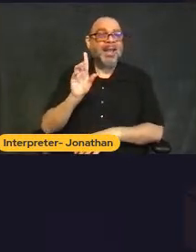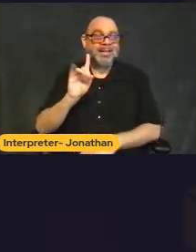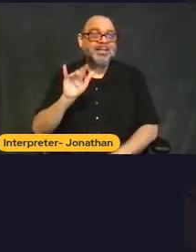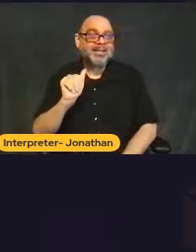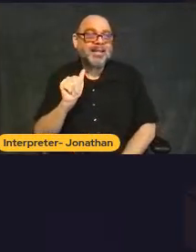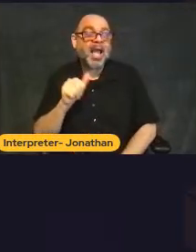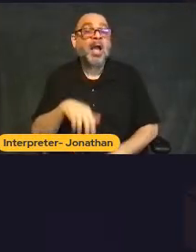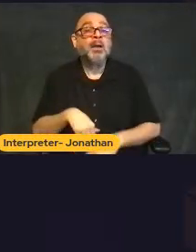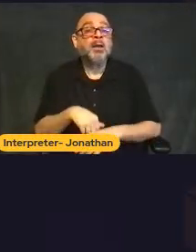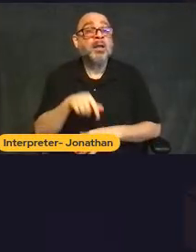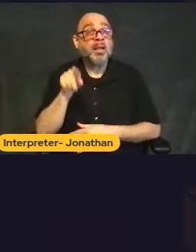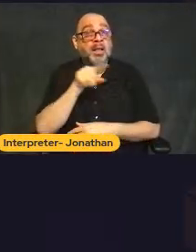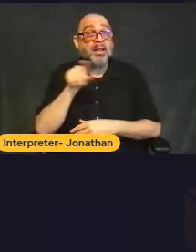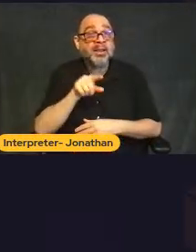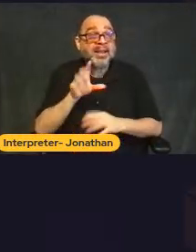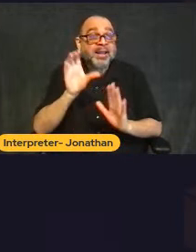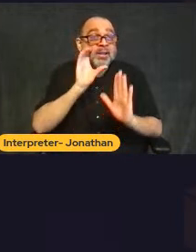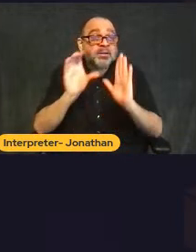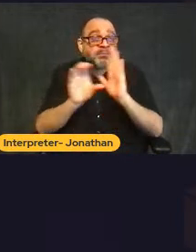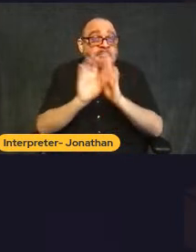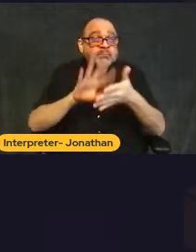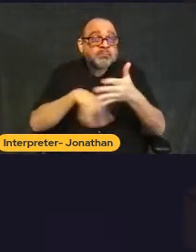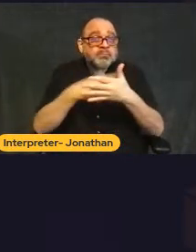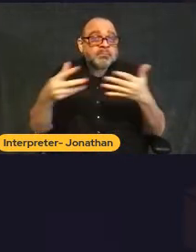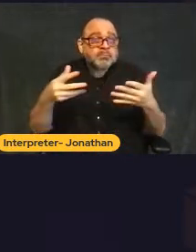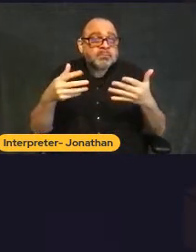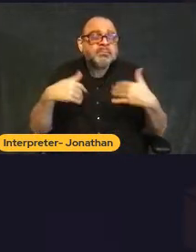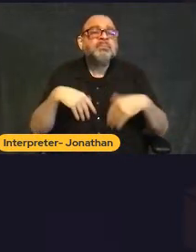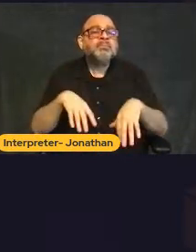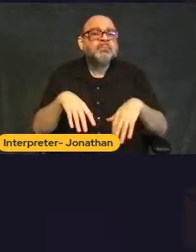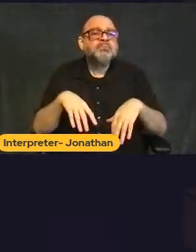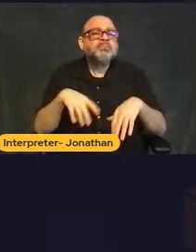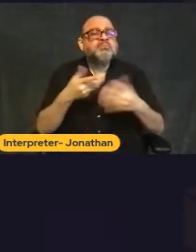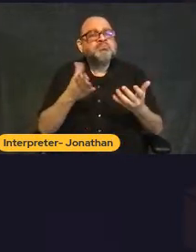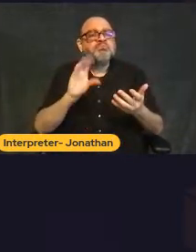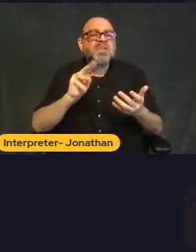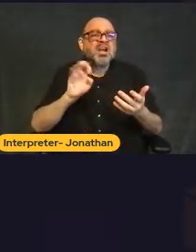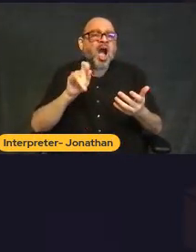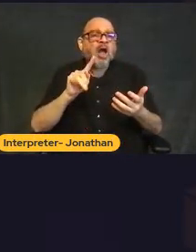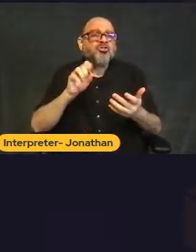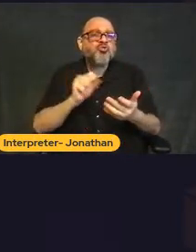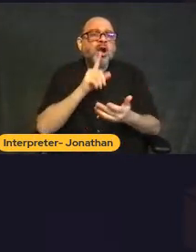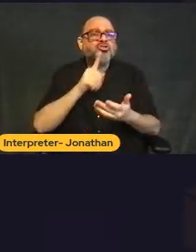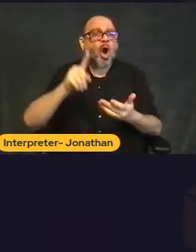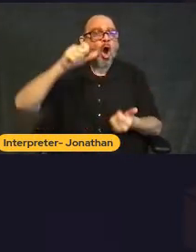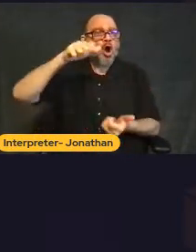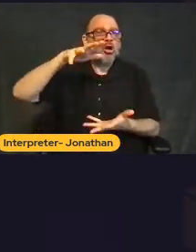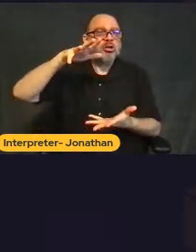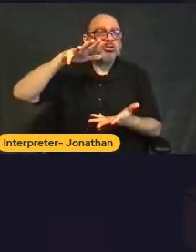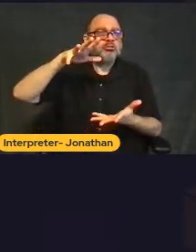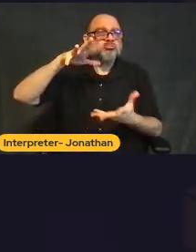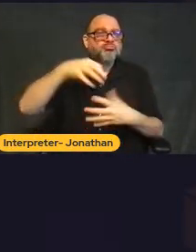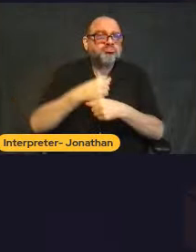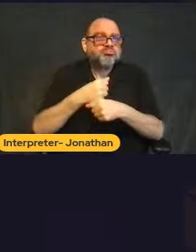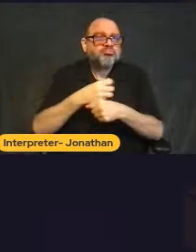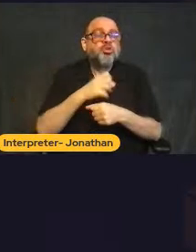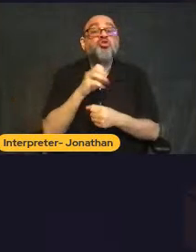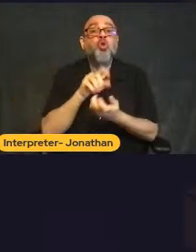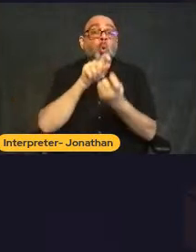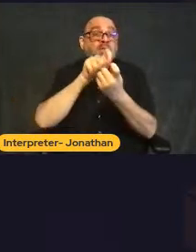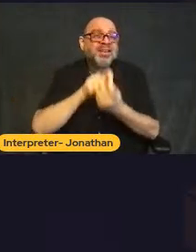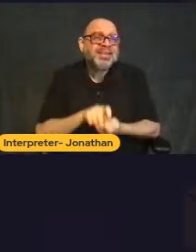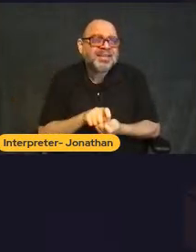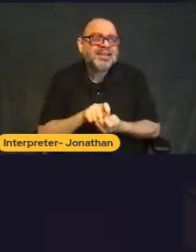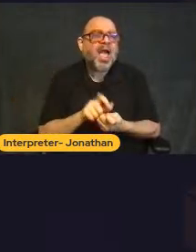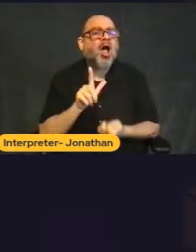diagrams, all of the constructs are collapsed. So the amount of detail here is rather low,